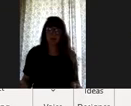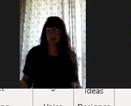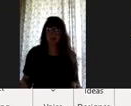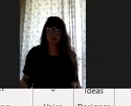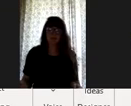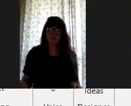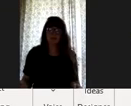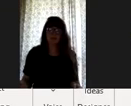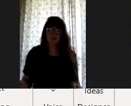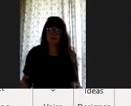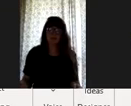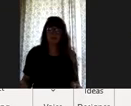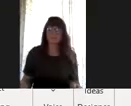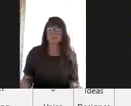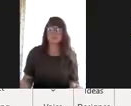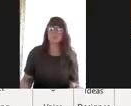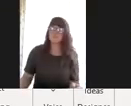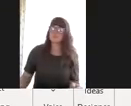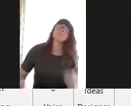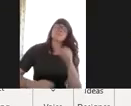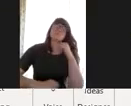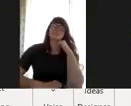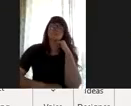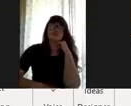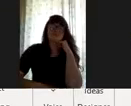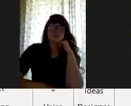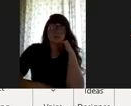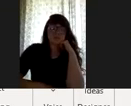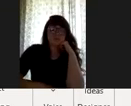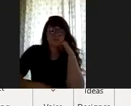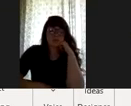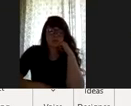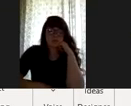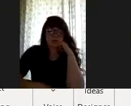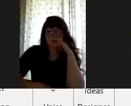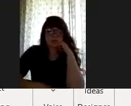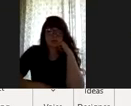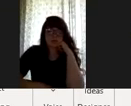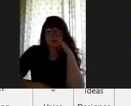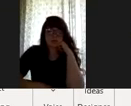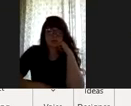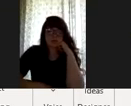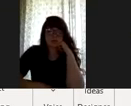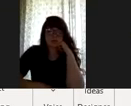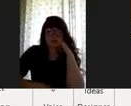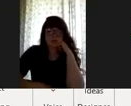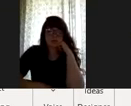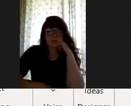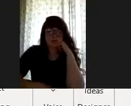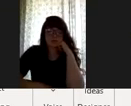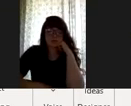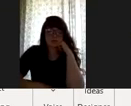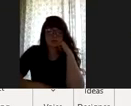right. And then whenever you check commentaries or make your own summaries or whatever, you can decide about that. The reason I have 3:23